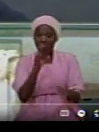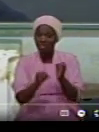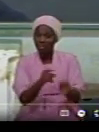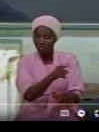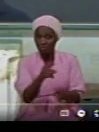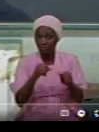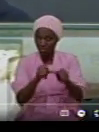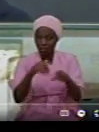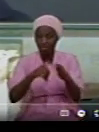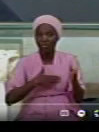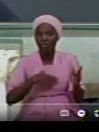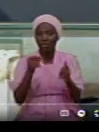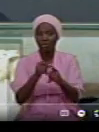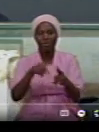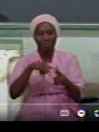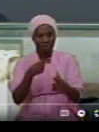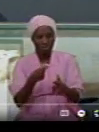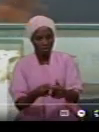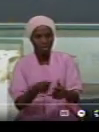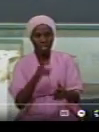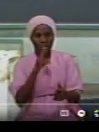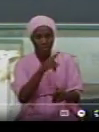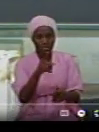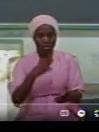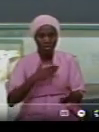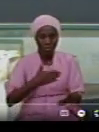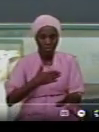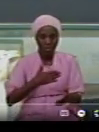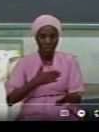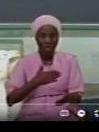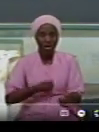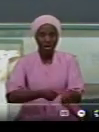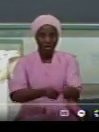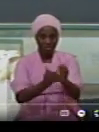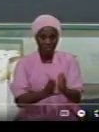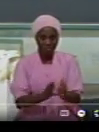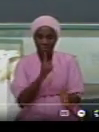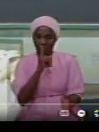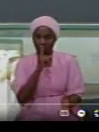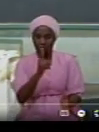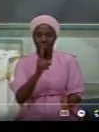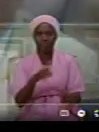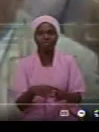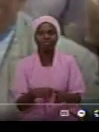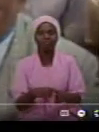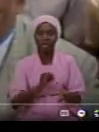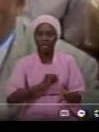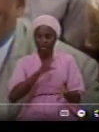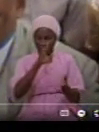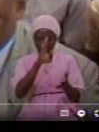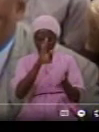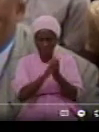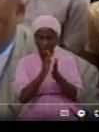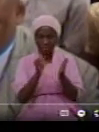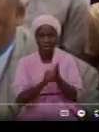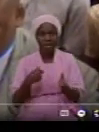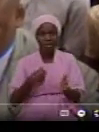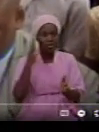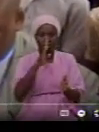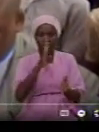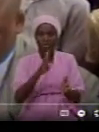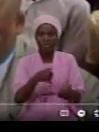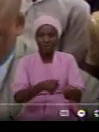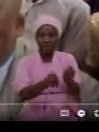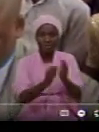my disciples indeed? I pray we'll be disciples indeed in Jesus' name. Point